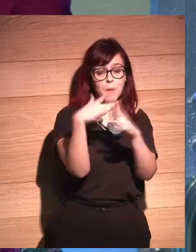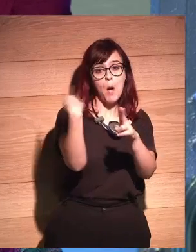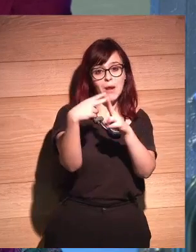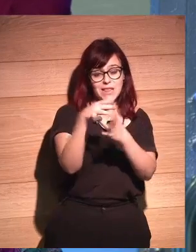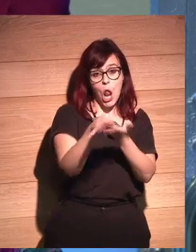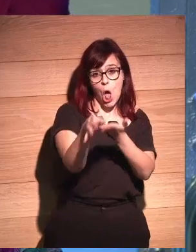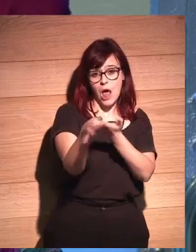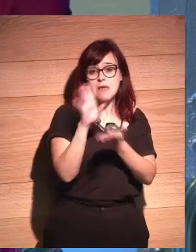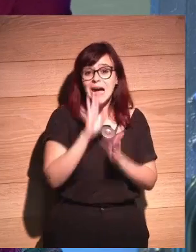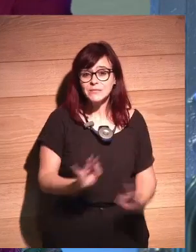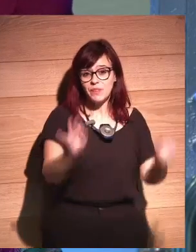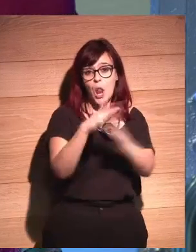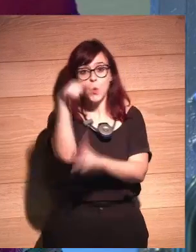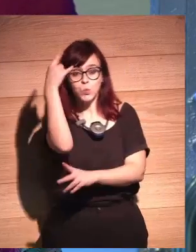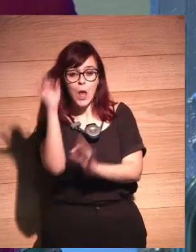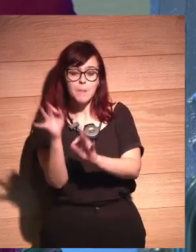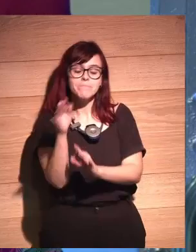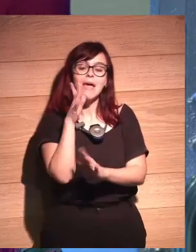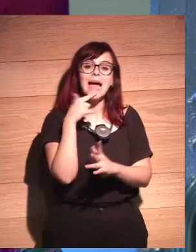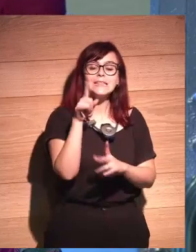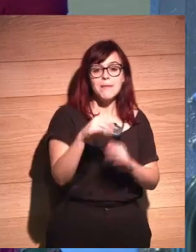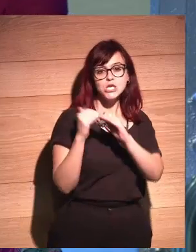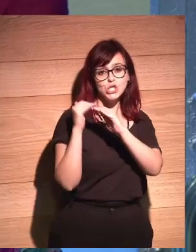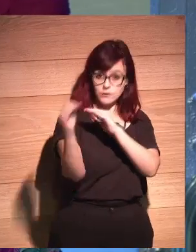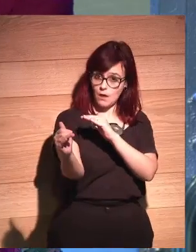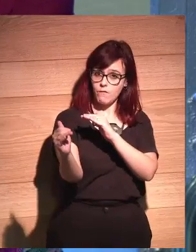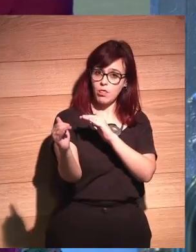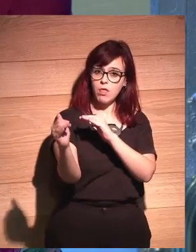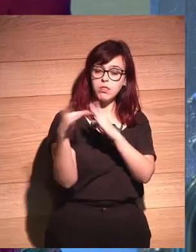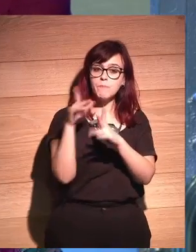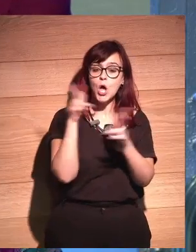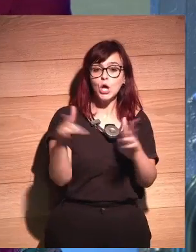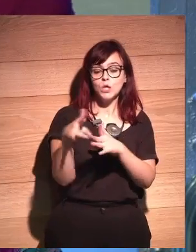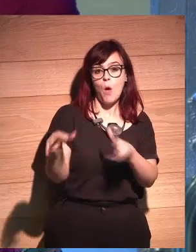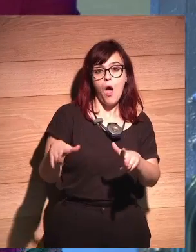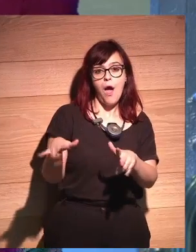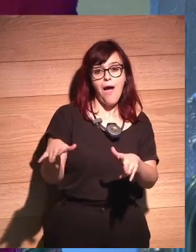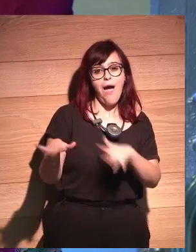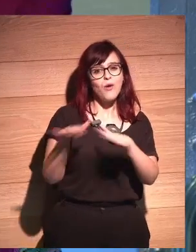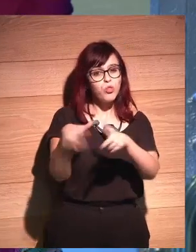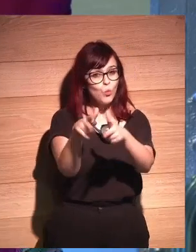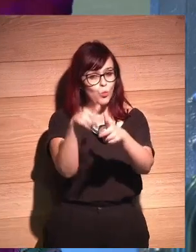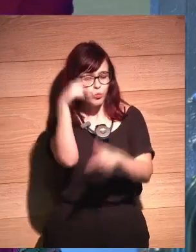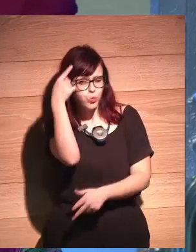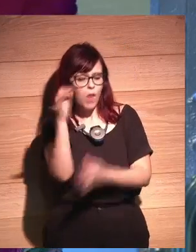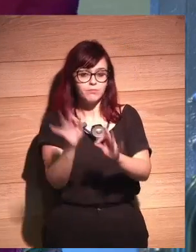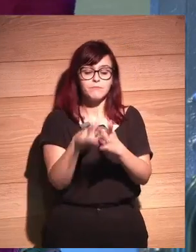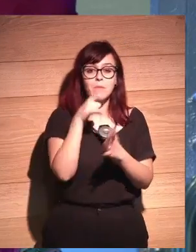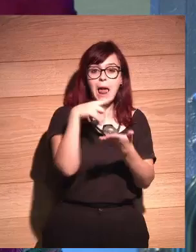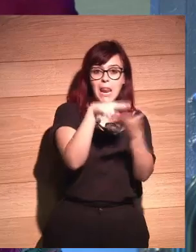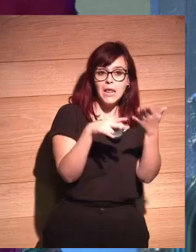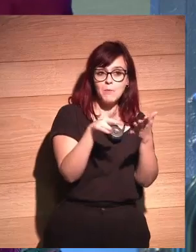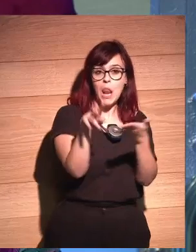are focusing on equality from the point of view of local policies, sustainability